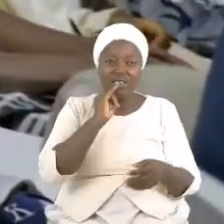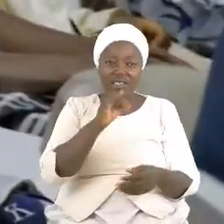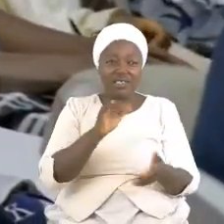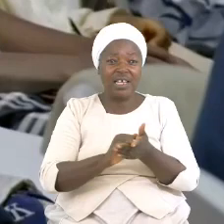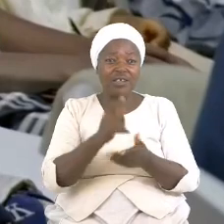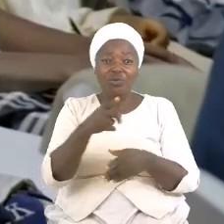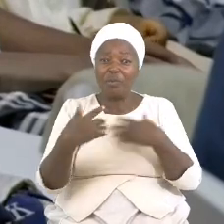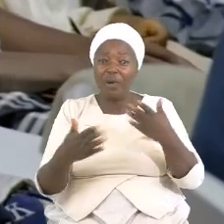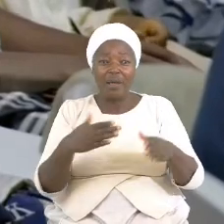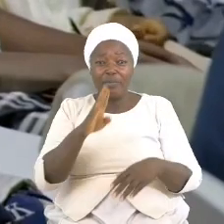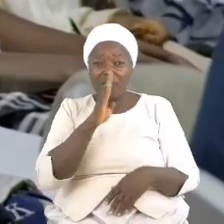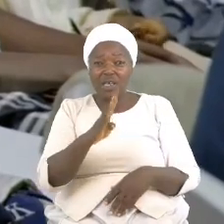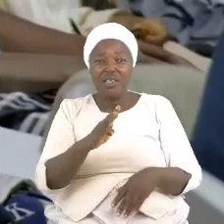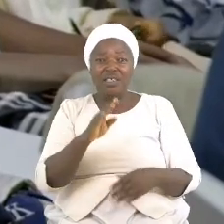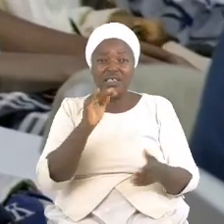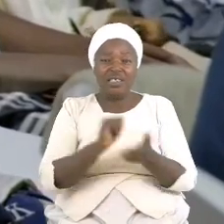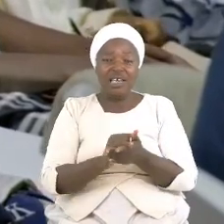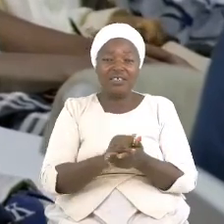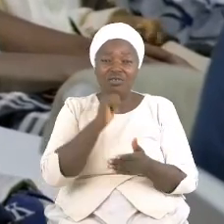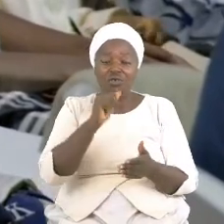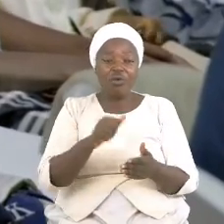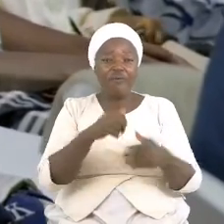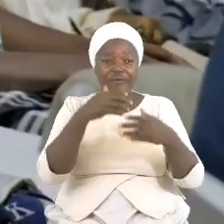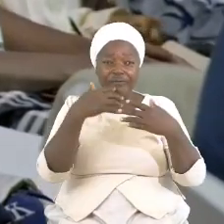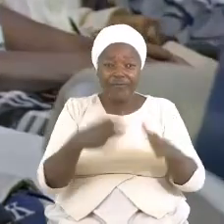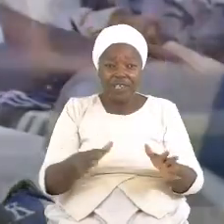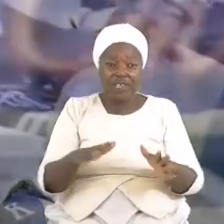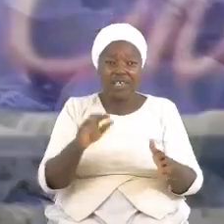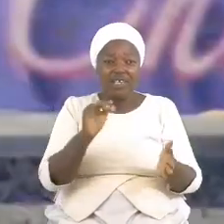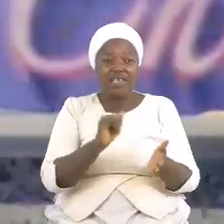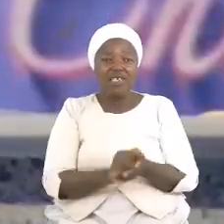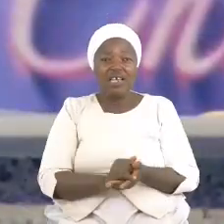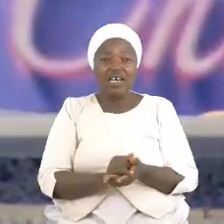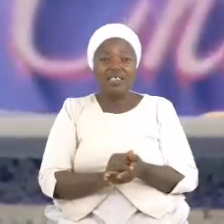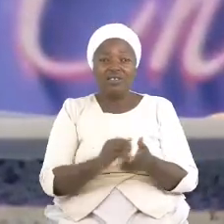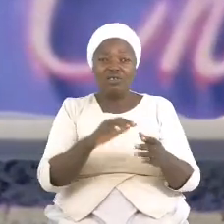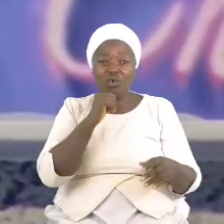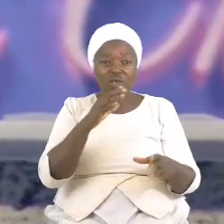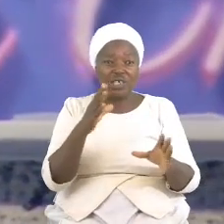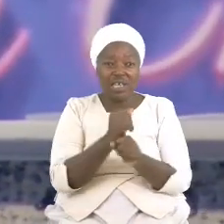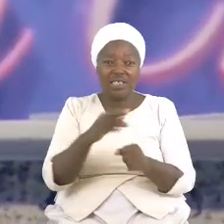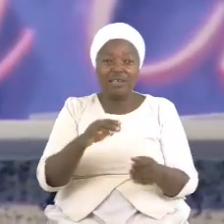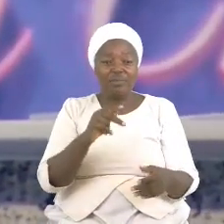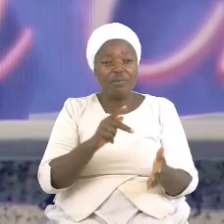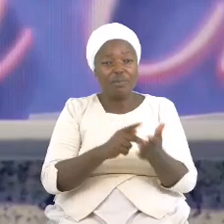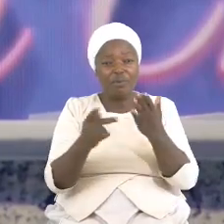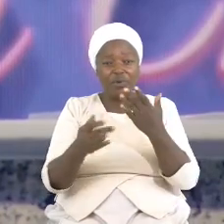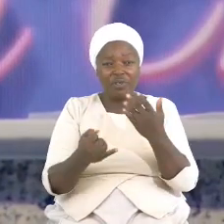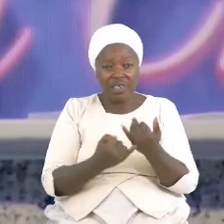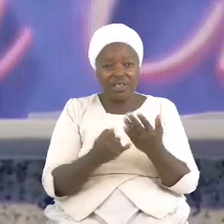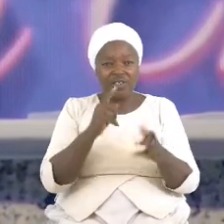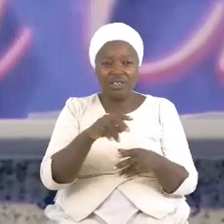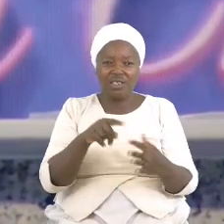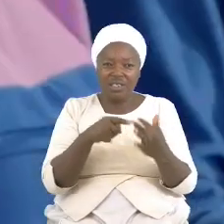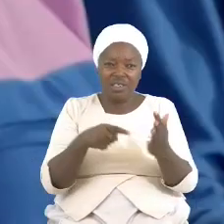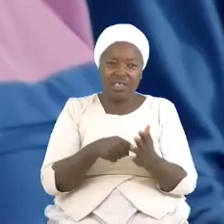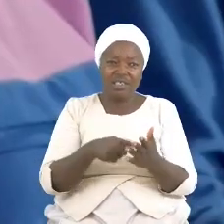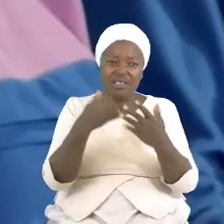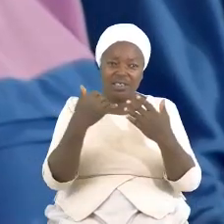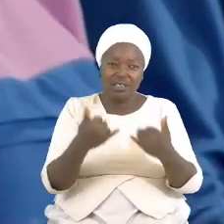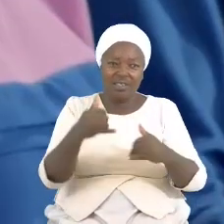that unfulfilled, unrealized, unfinished project, tonight you are going to begin a new